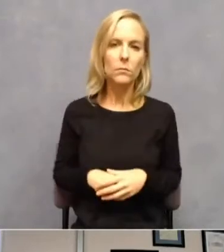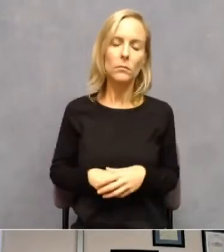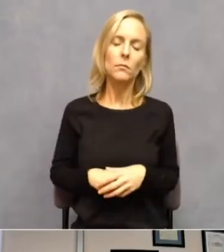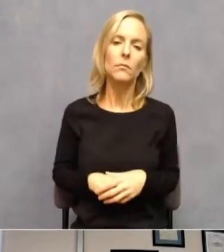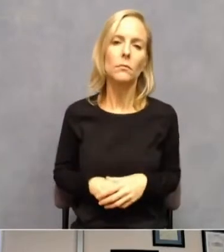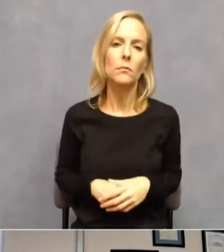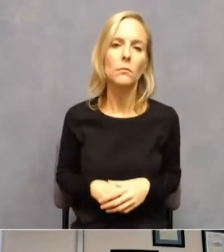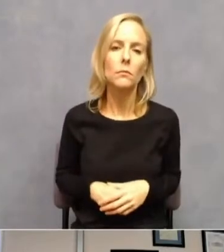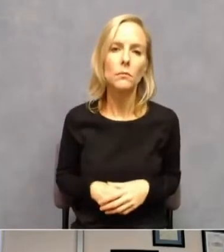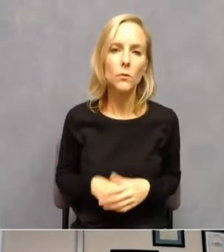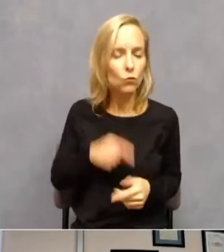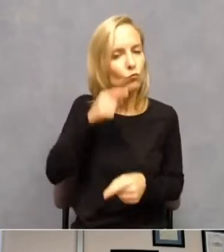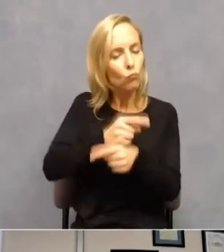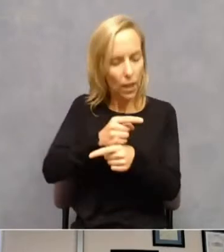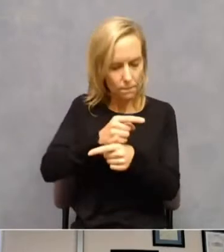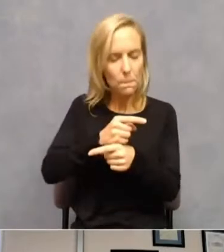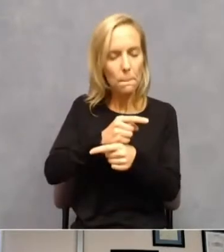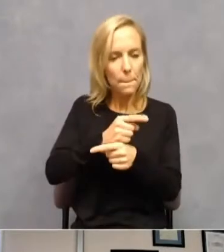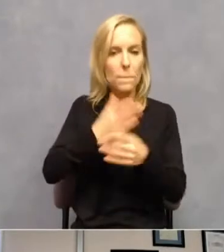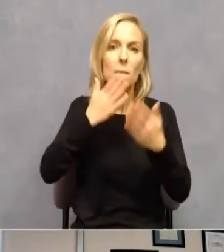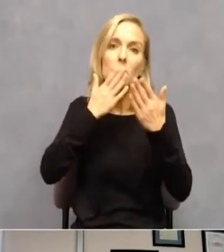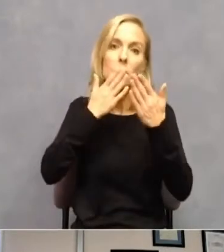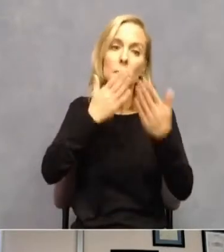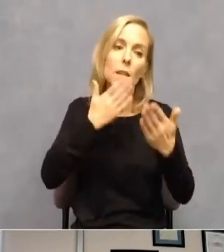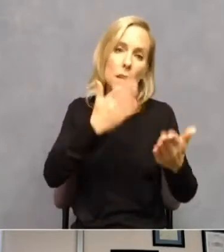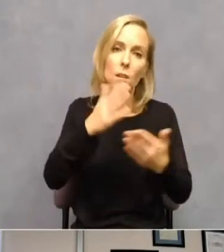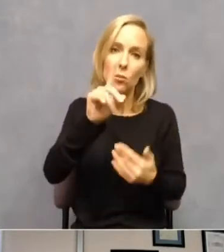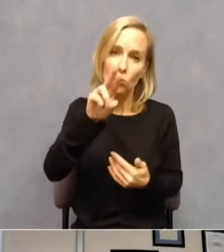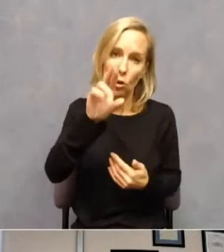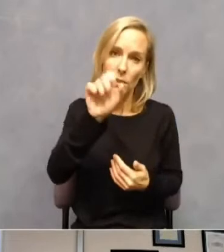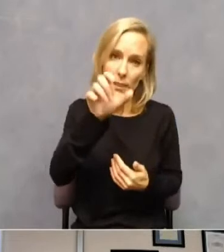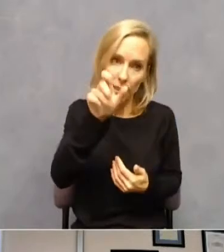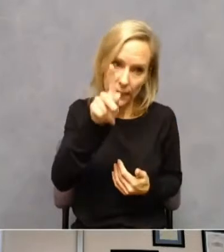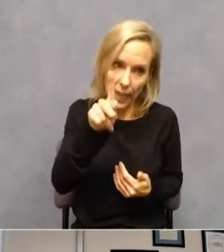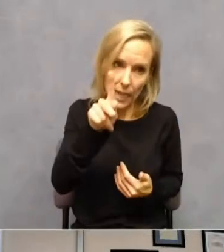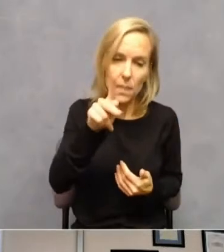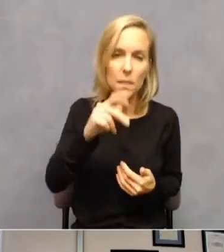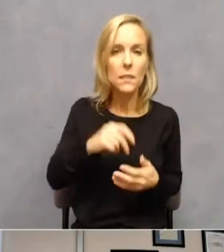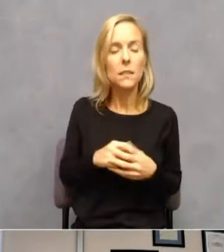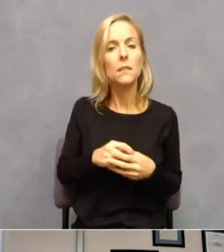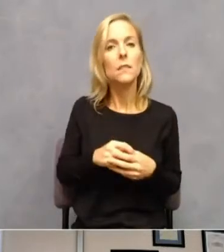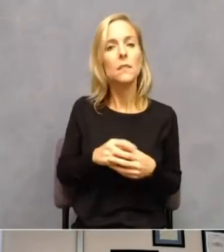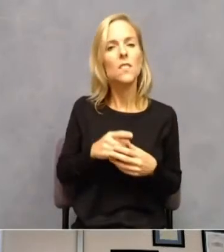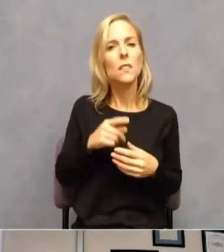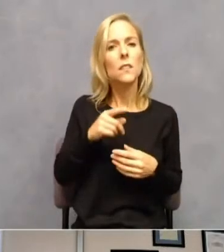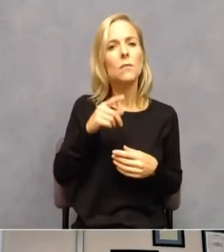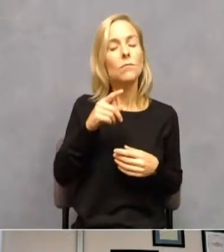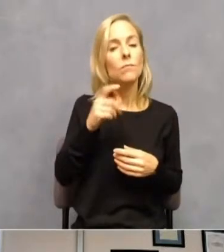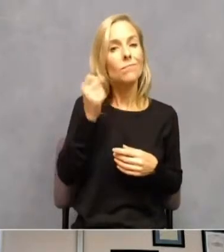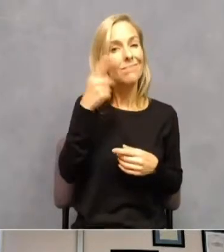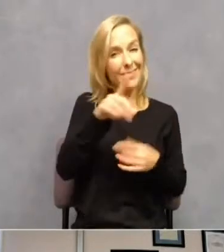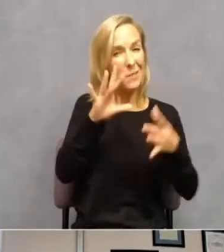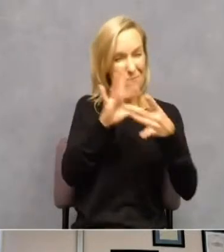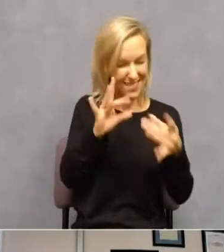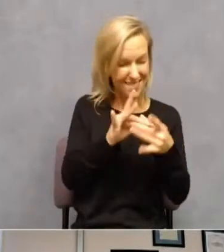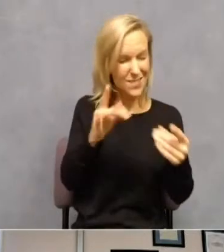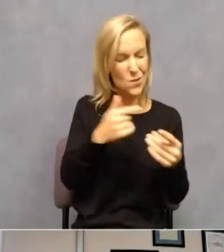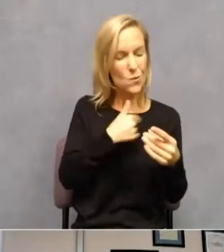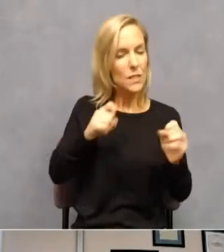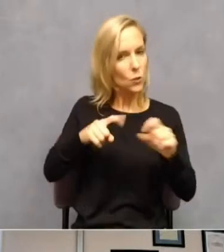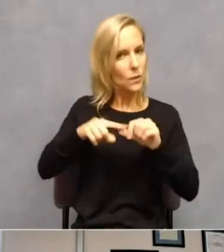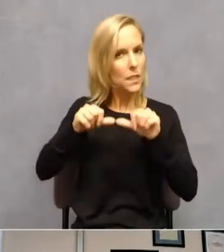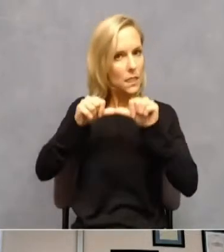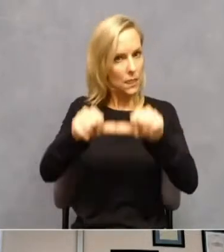Right. Thank you, Dr. Stack. And I think one of the things that he mentioned that we also ought to continue to work